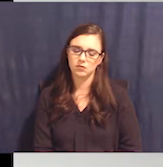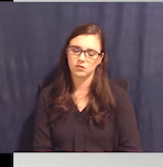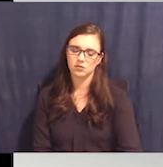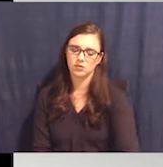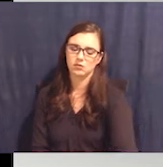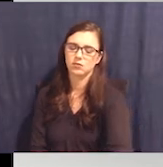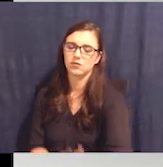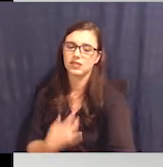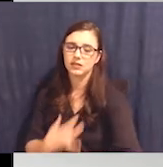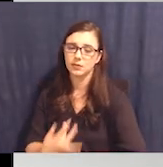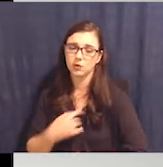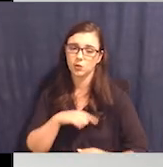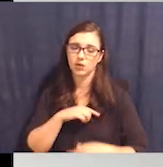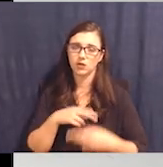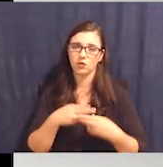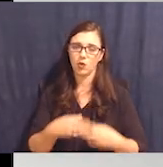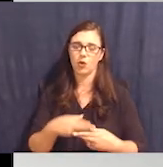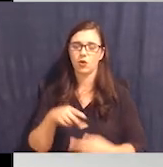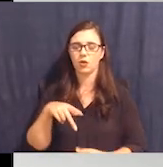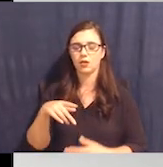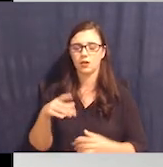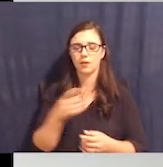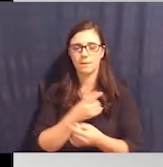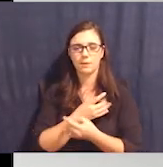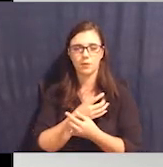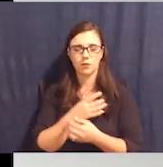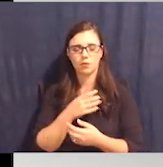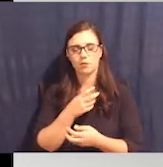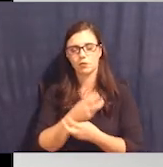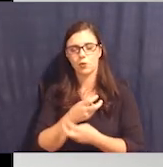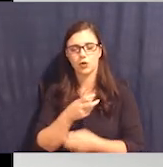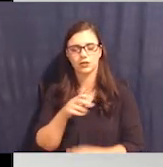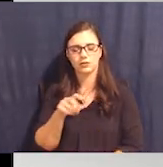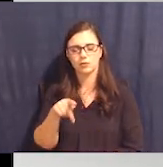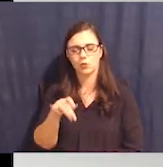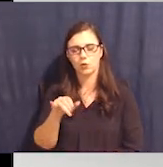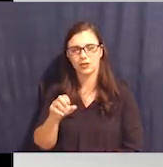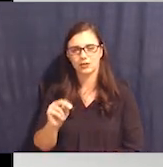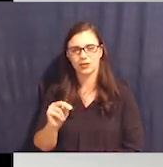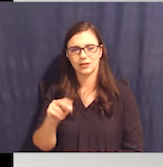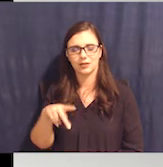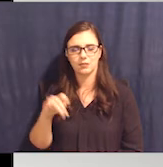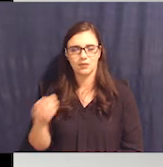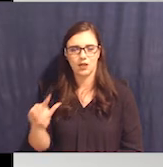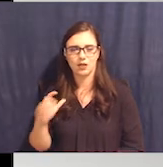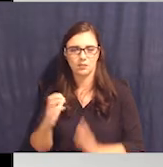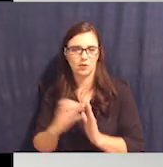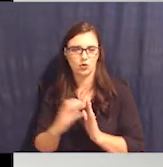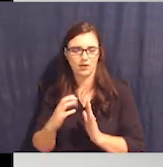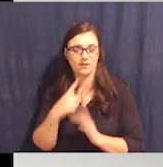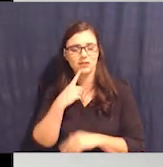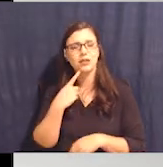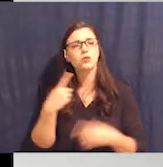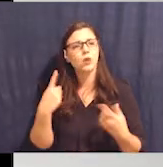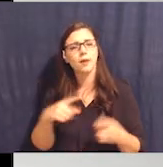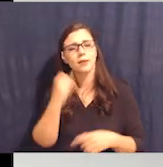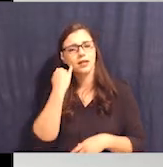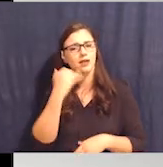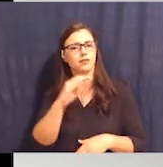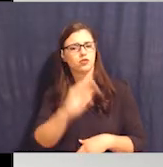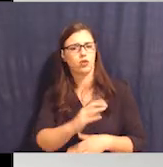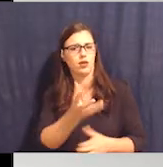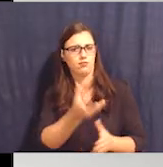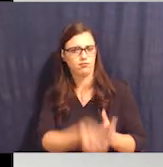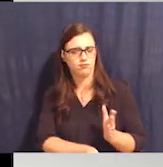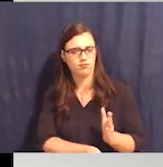There's usually what we call a poison pill paragraph in a special needs trust that says something like, well, what